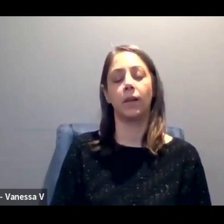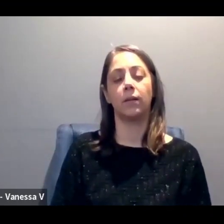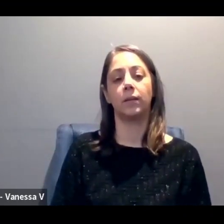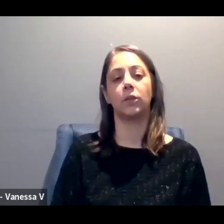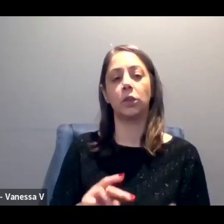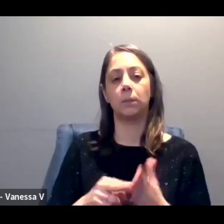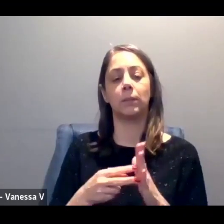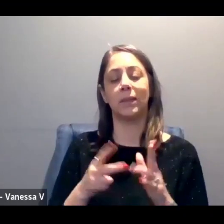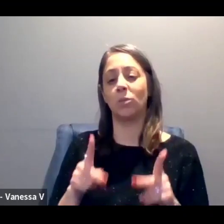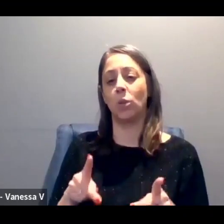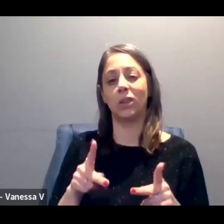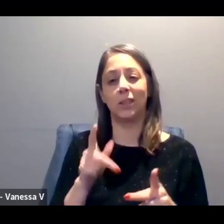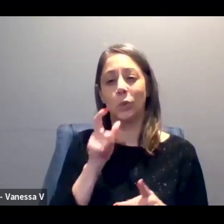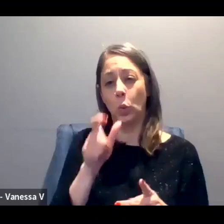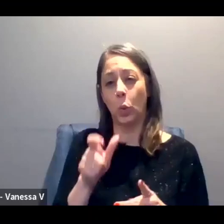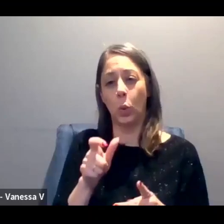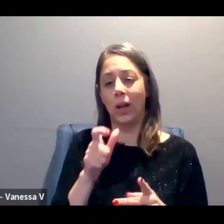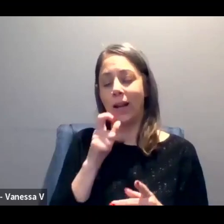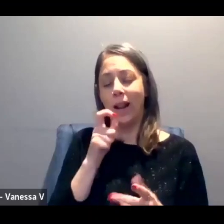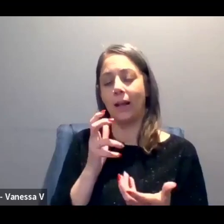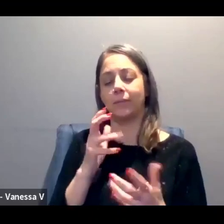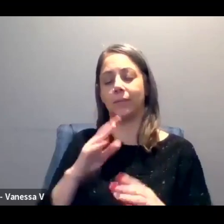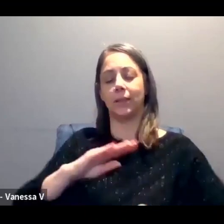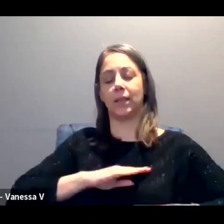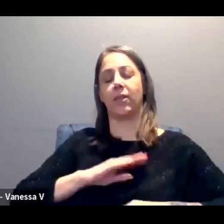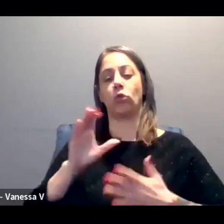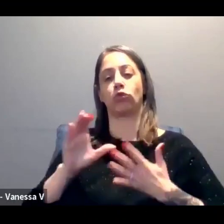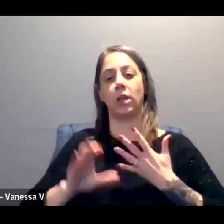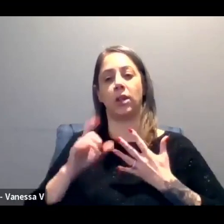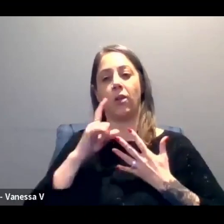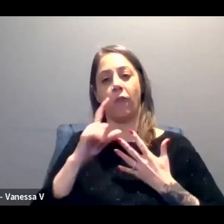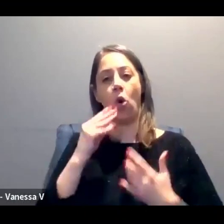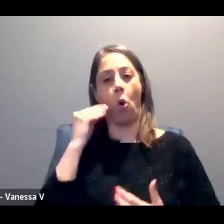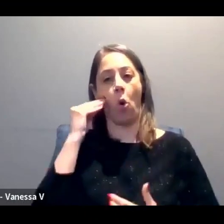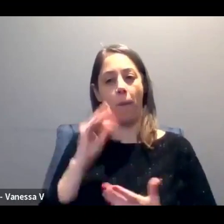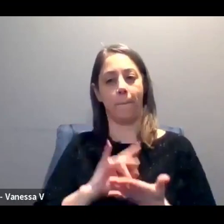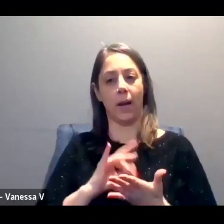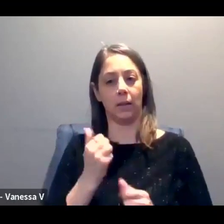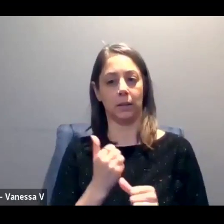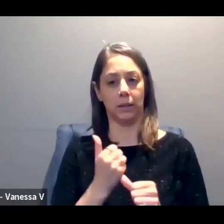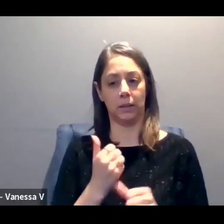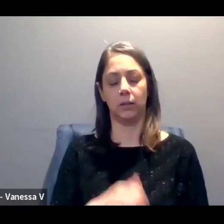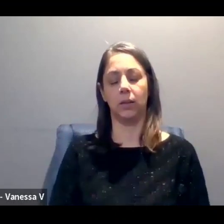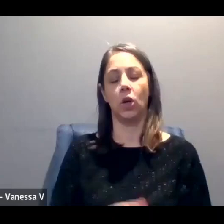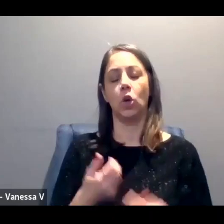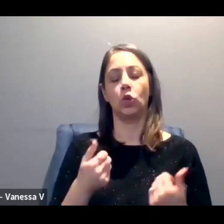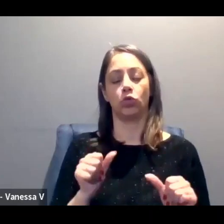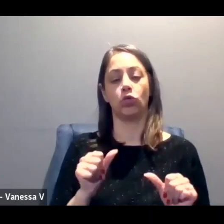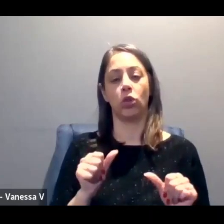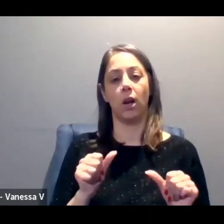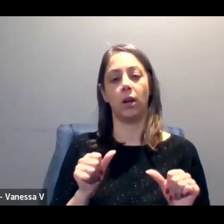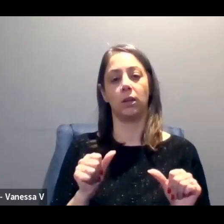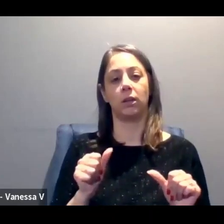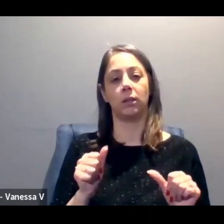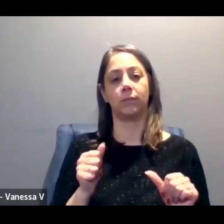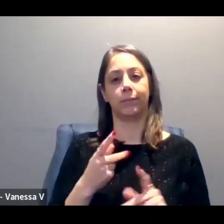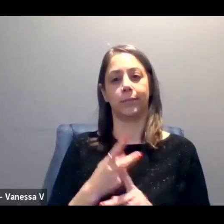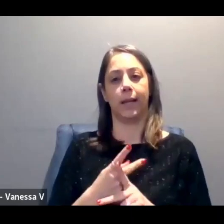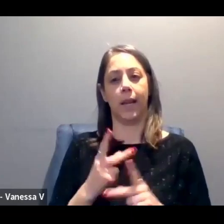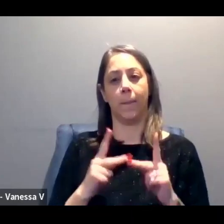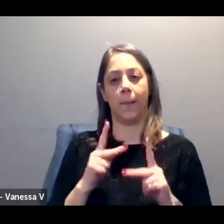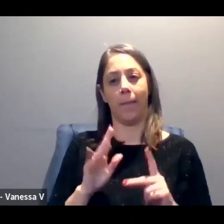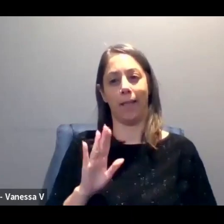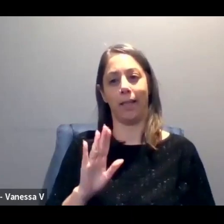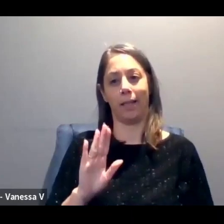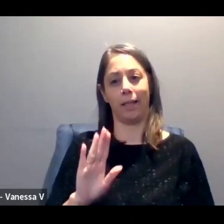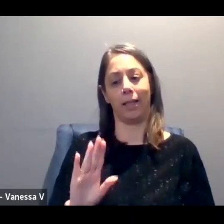person doesn't need to meet the criteria of being eligible for full medical assistance. We are trying to keep people obviously in the